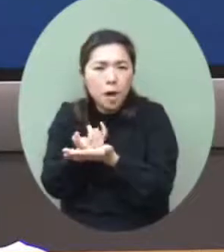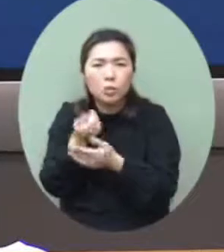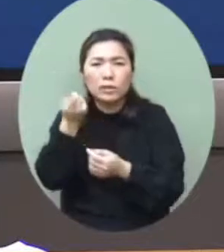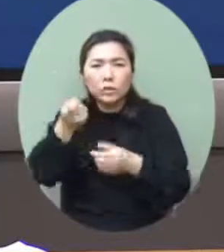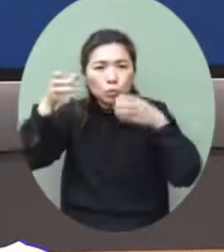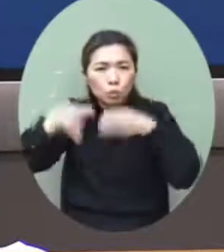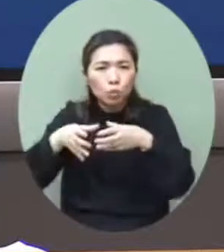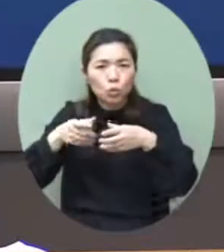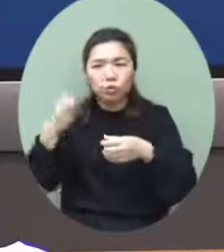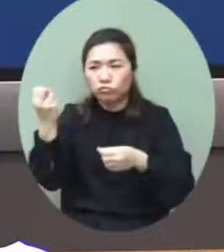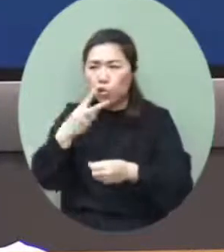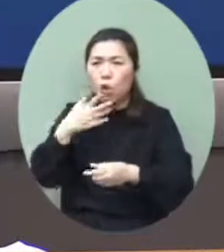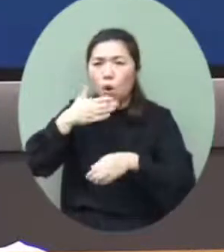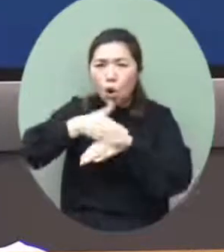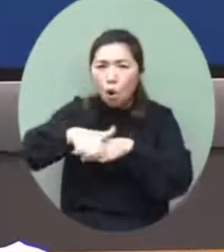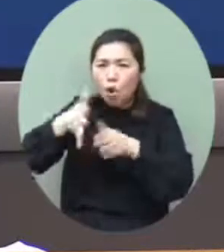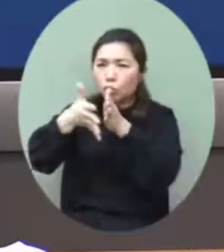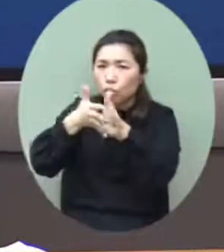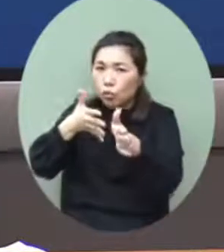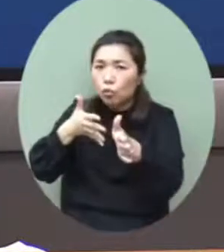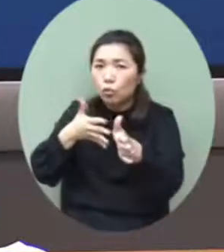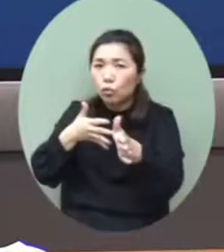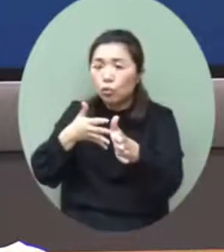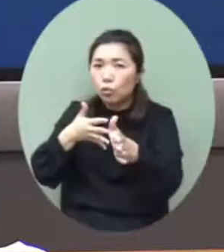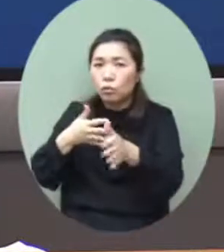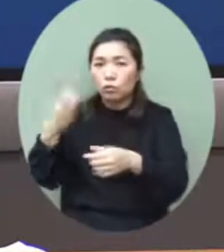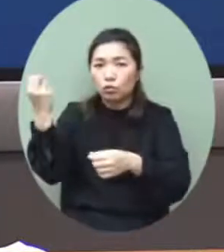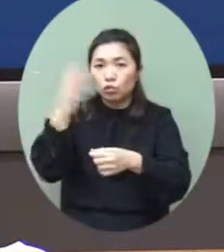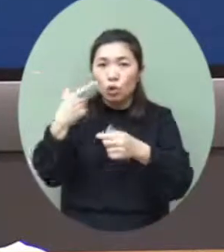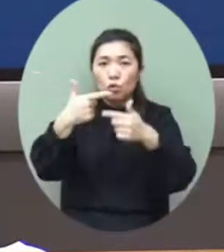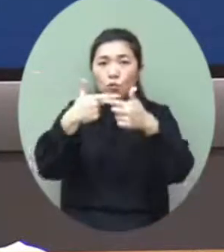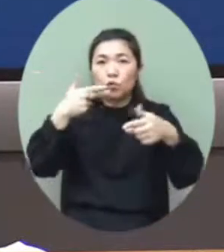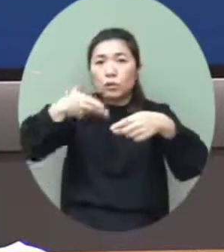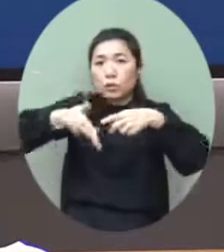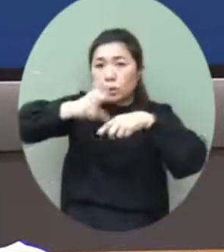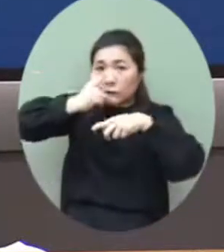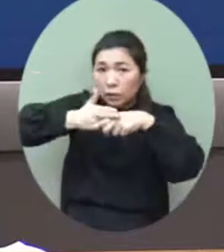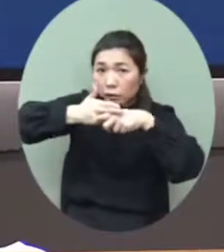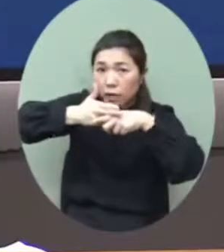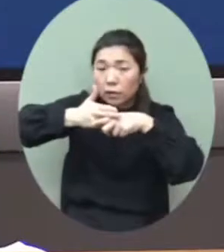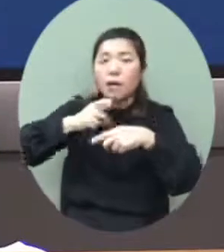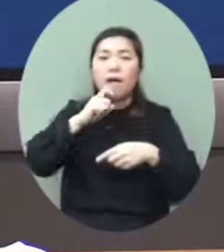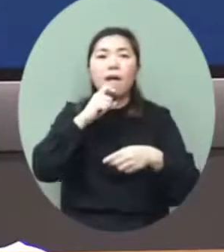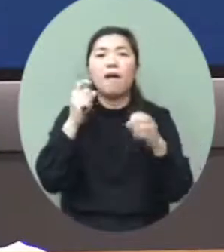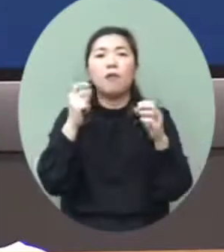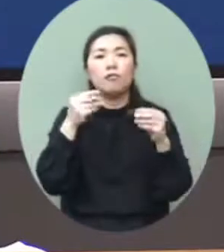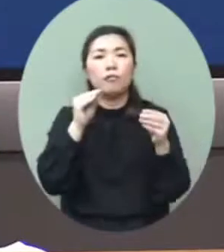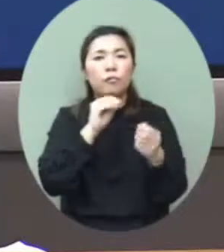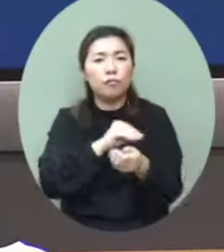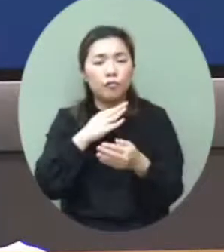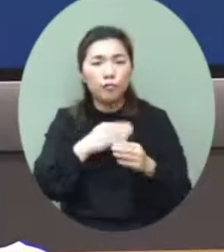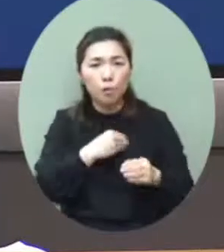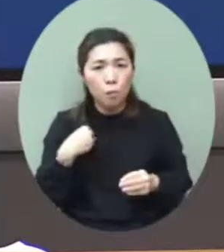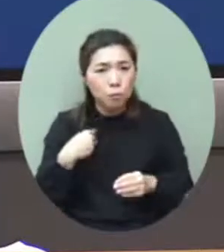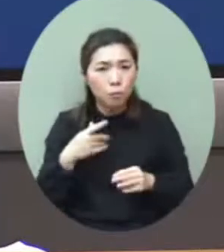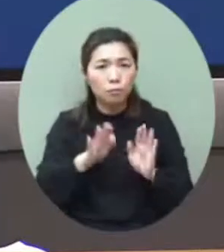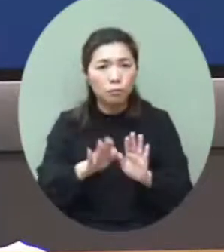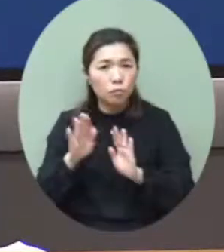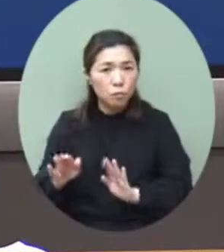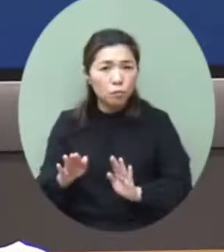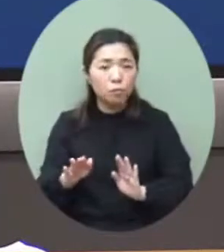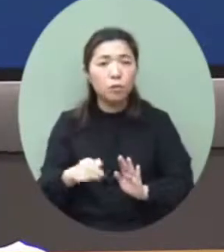Starting from today, CGET, and that is the Community Geriatric Evaluation Team,